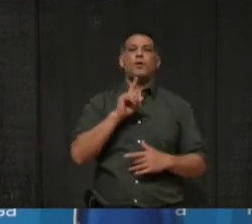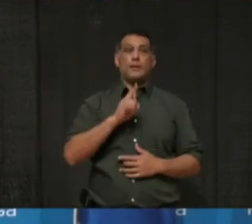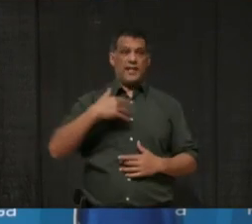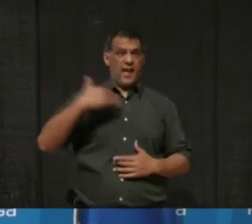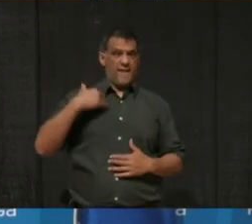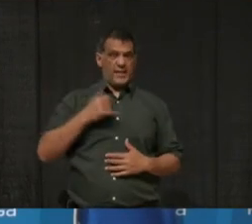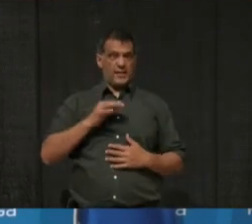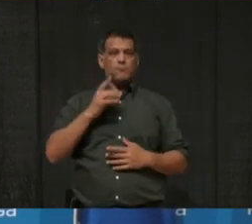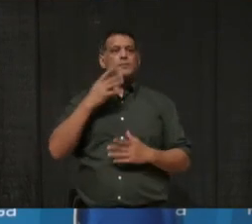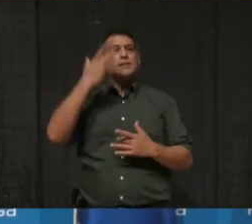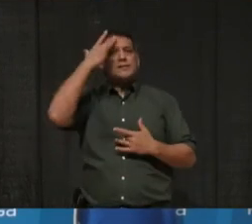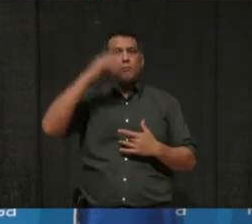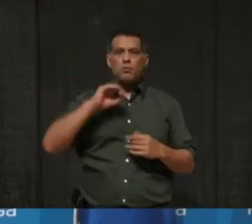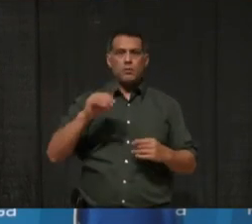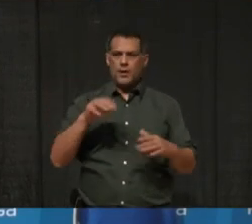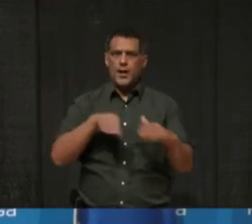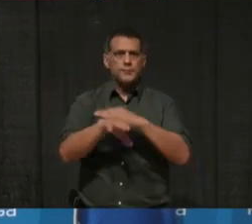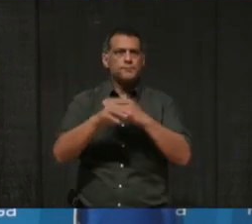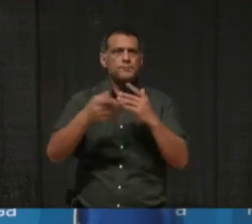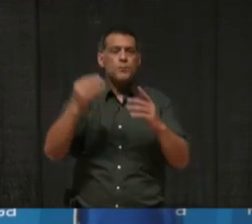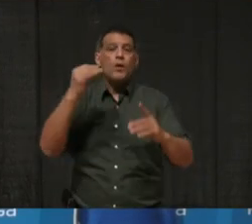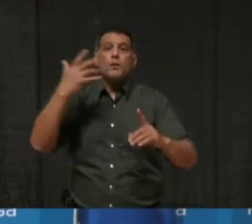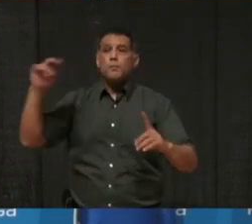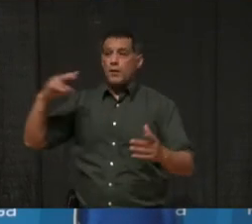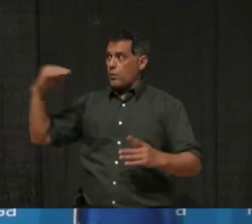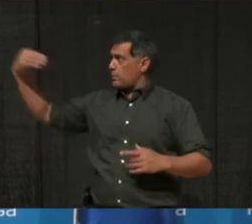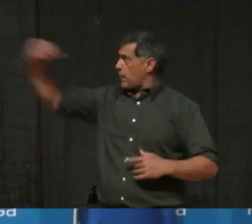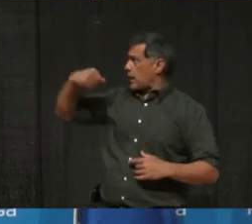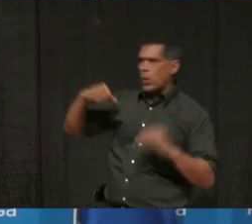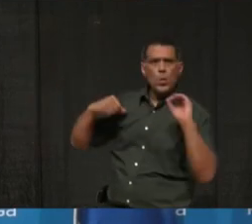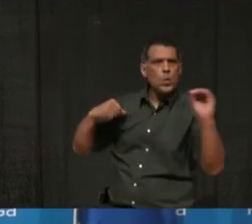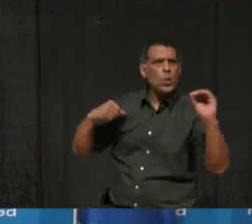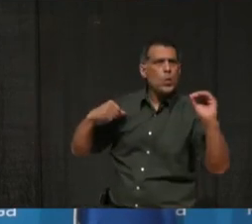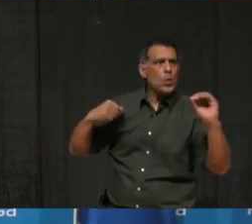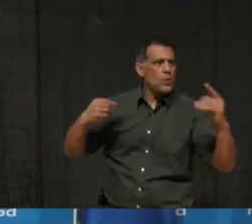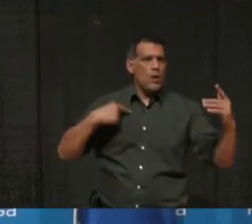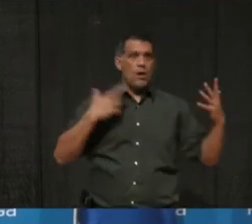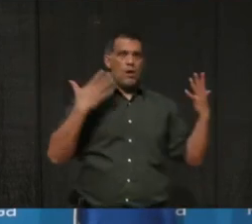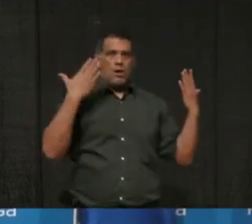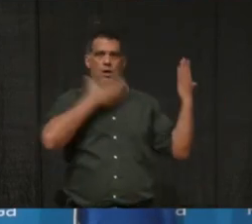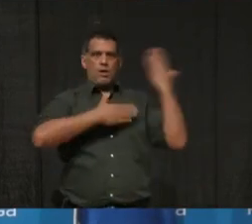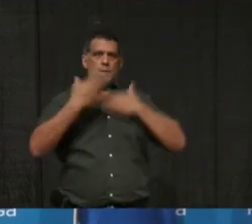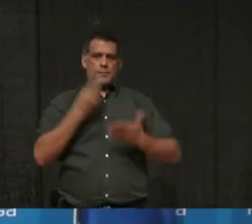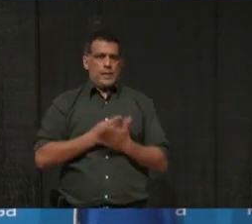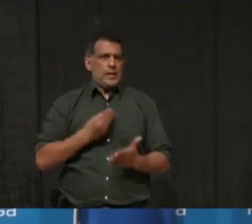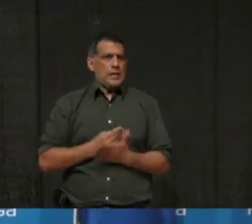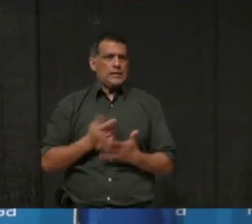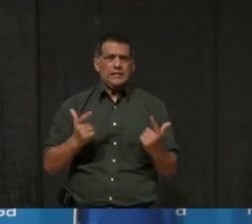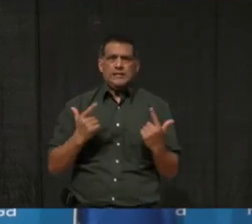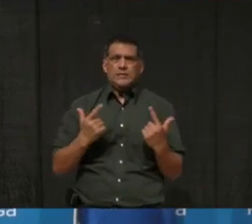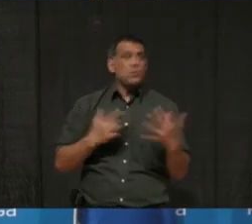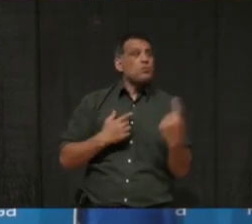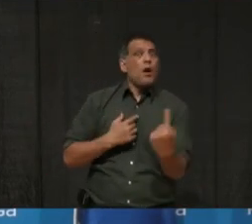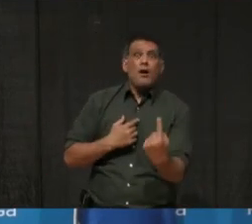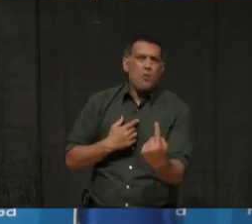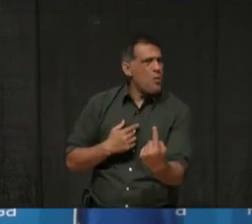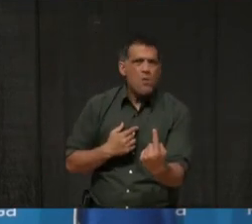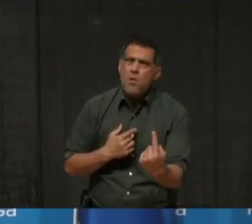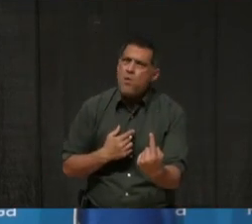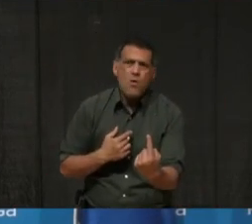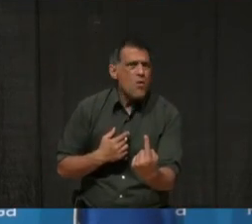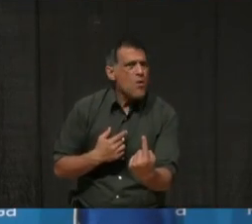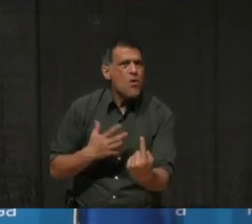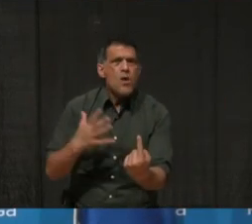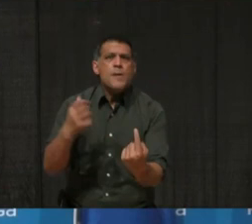access to paid sick leave. This isn't just happening in Peel, it's happening right across